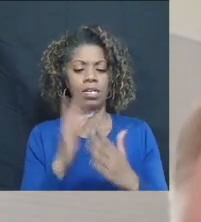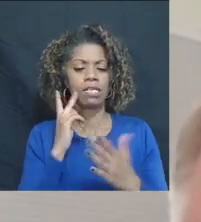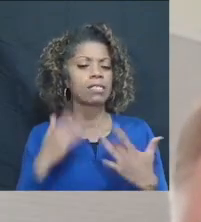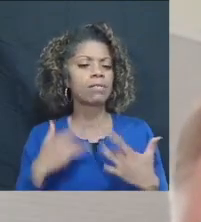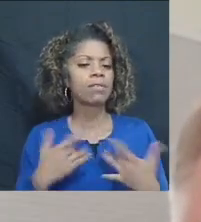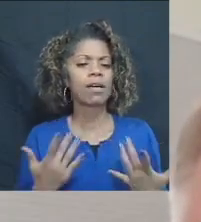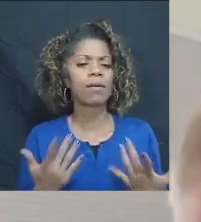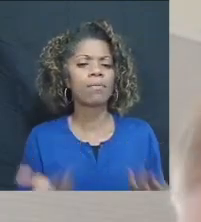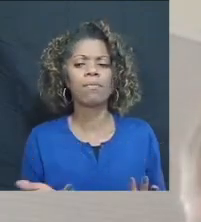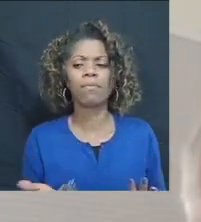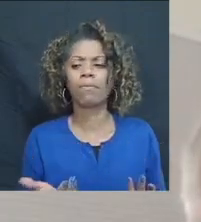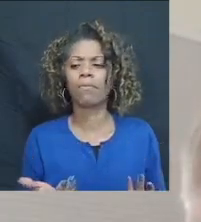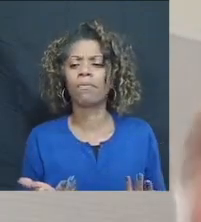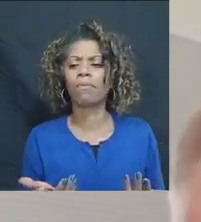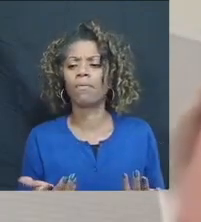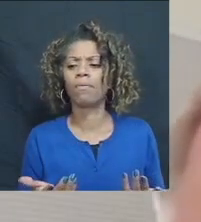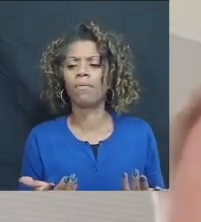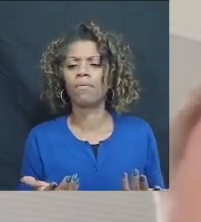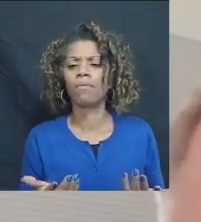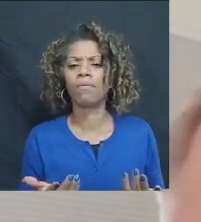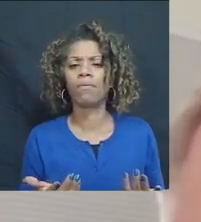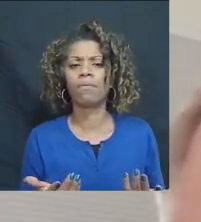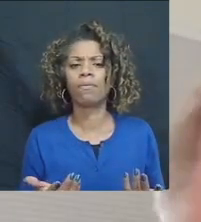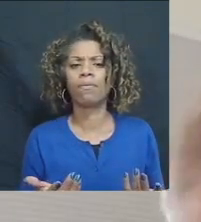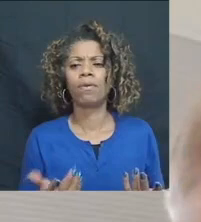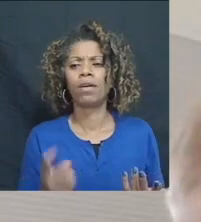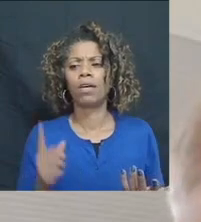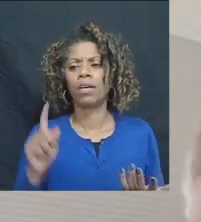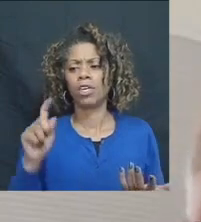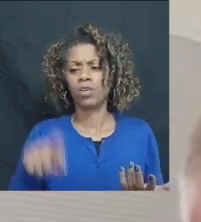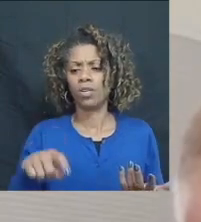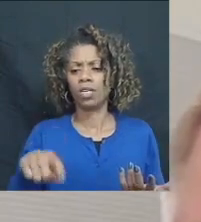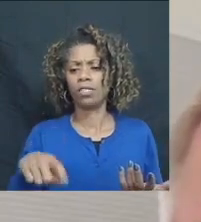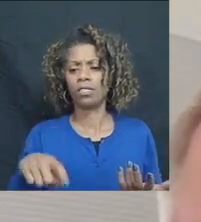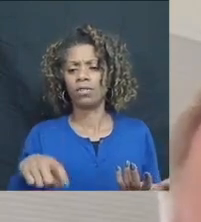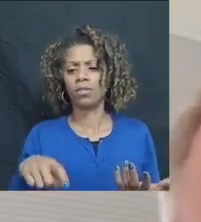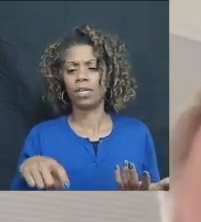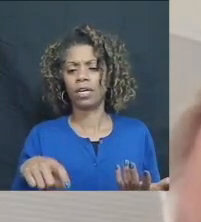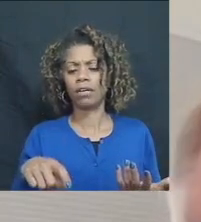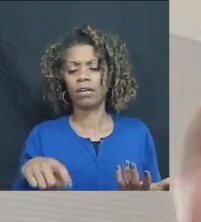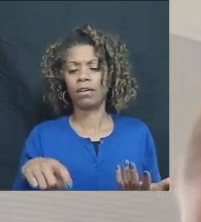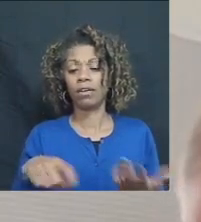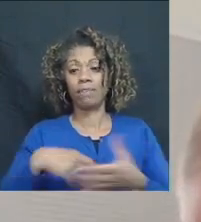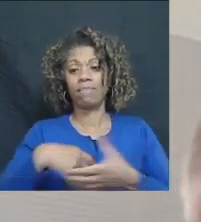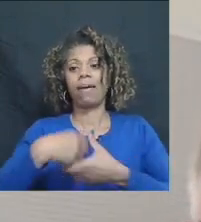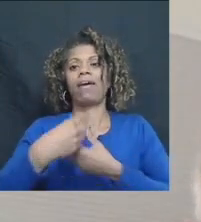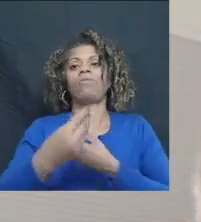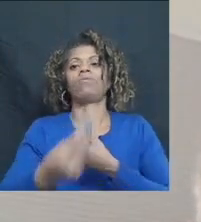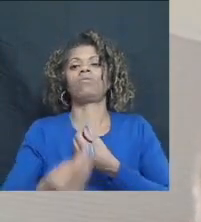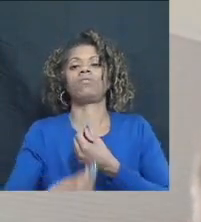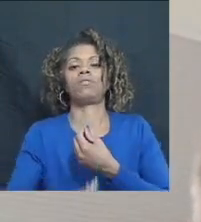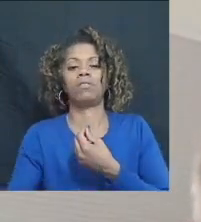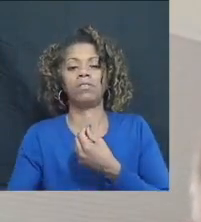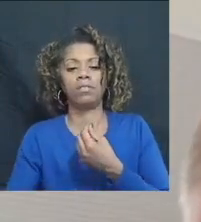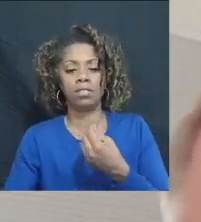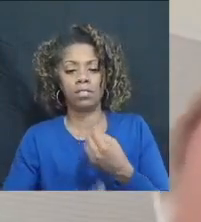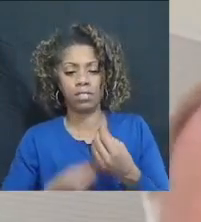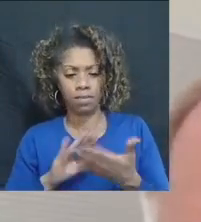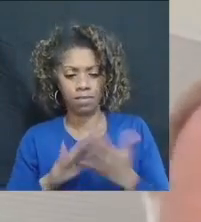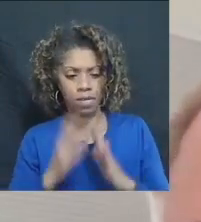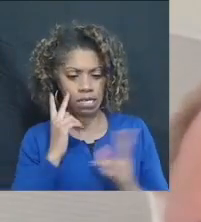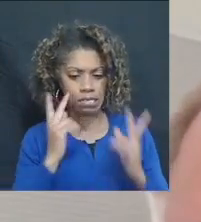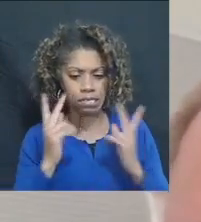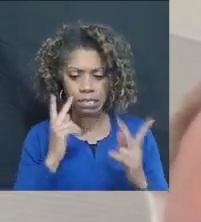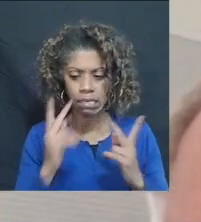You need to be out from behind sort of the walls of the foundation and actually out into the community to understand what the problems are so that you're